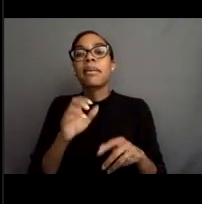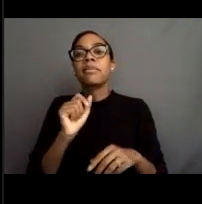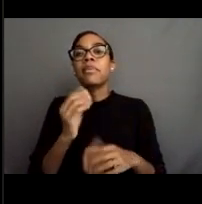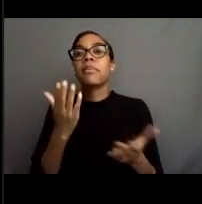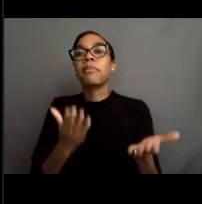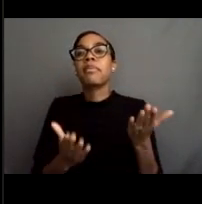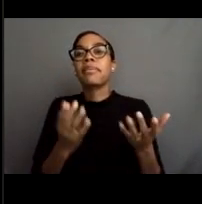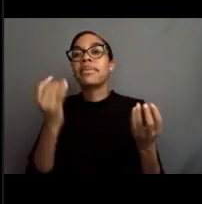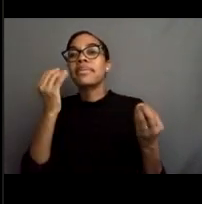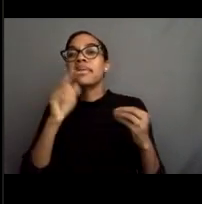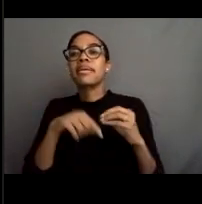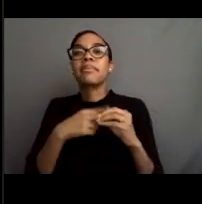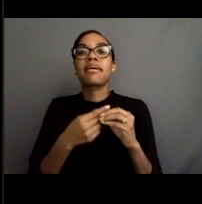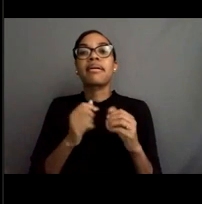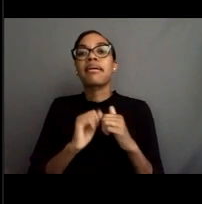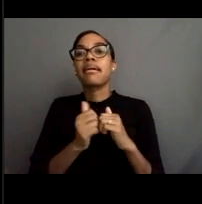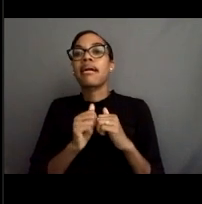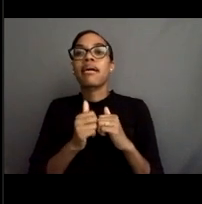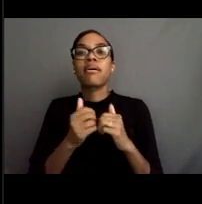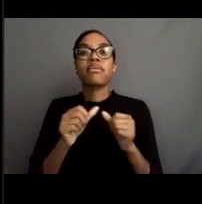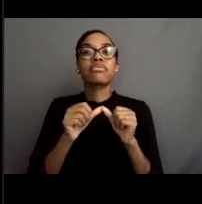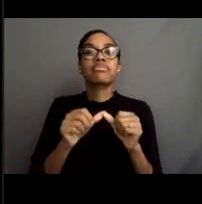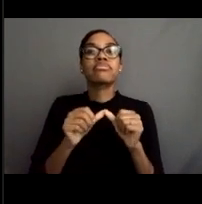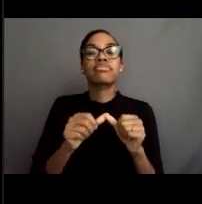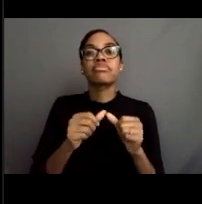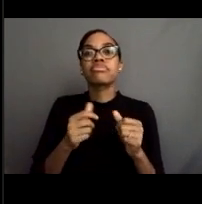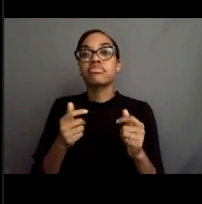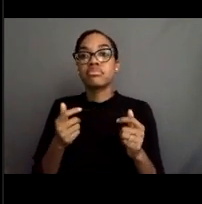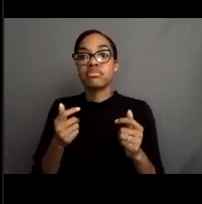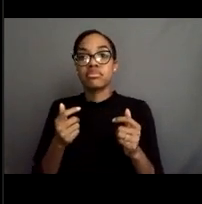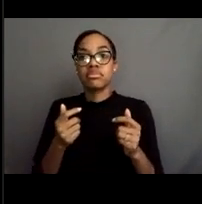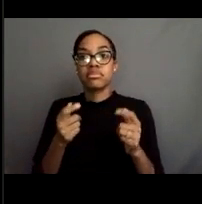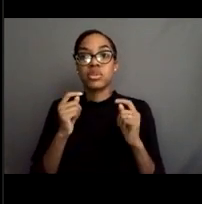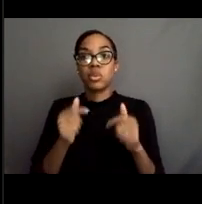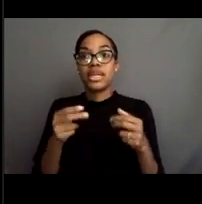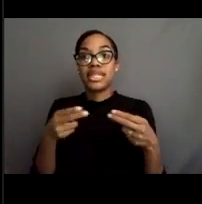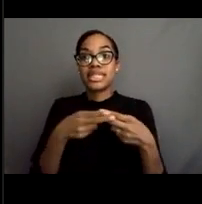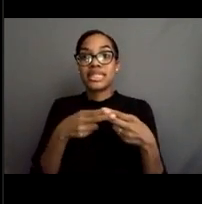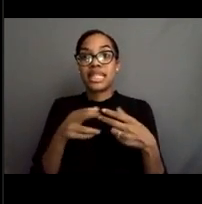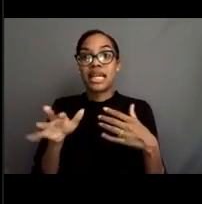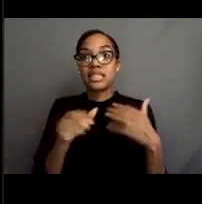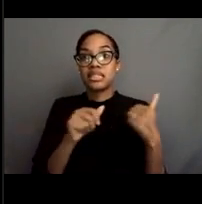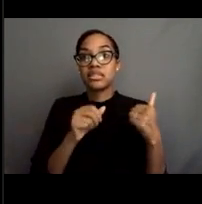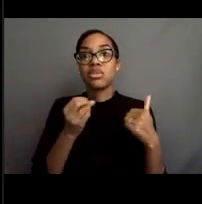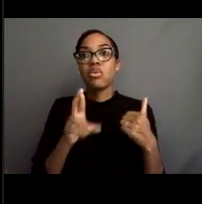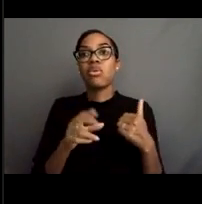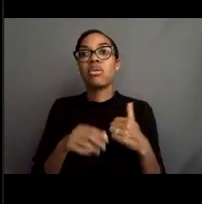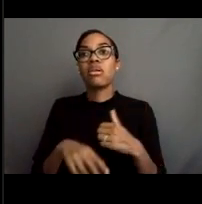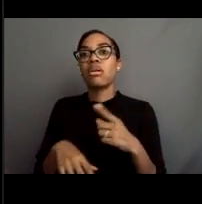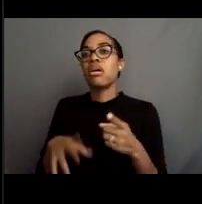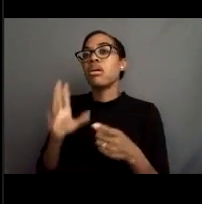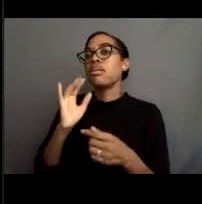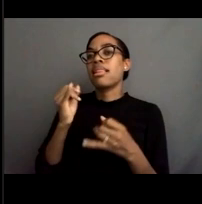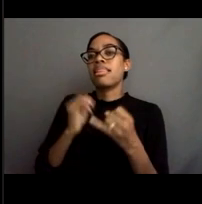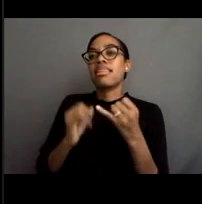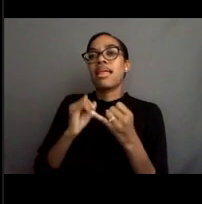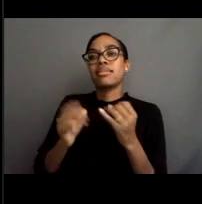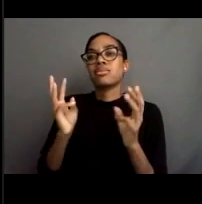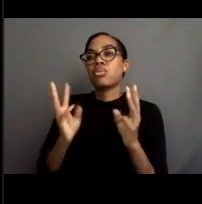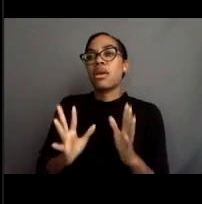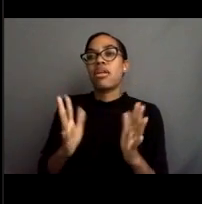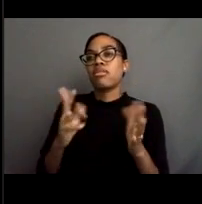want to think about what we want to quickly move through if we run out of time. Yeah, it's just about the weather. We can go through it